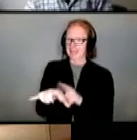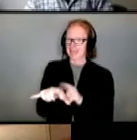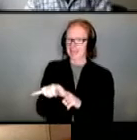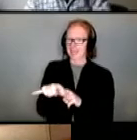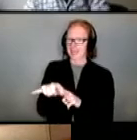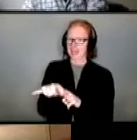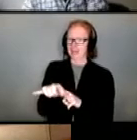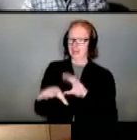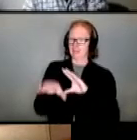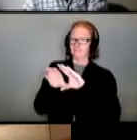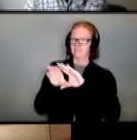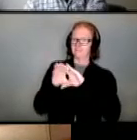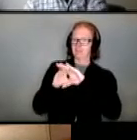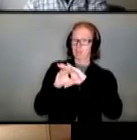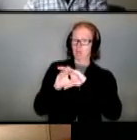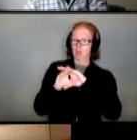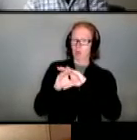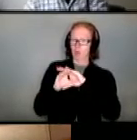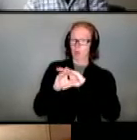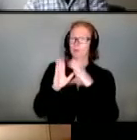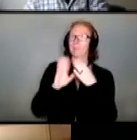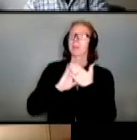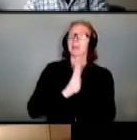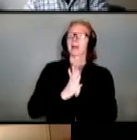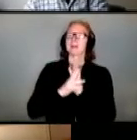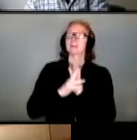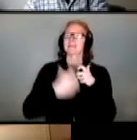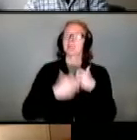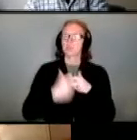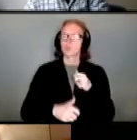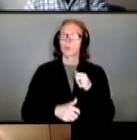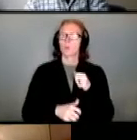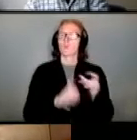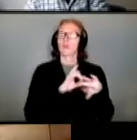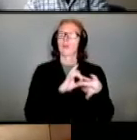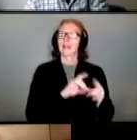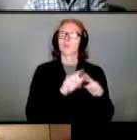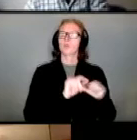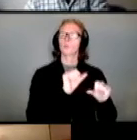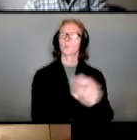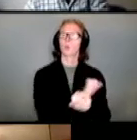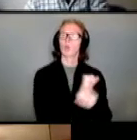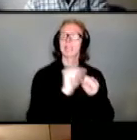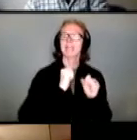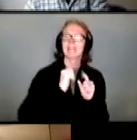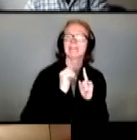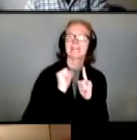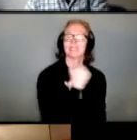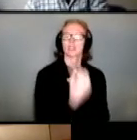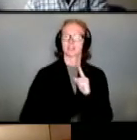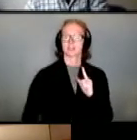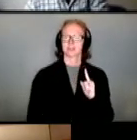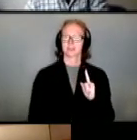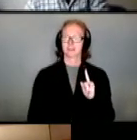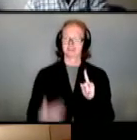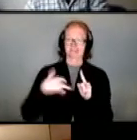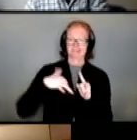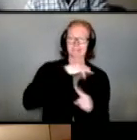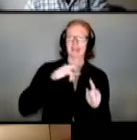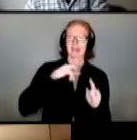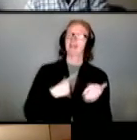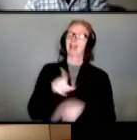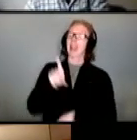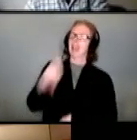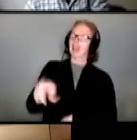of footage becomes an issue of working conditions? You know, and they need to be able to ask the police